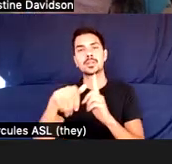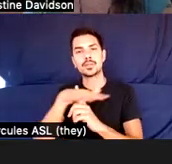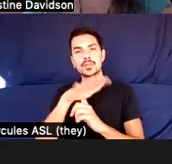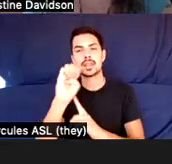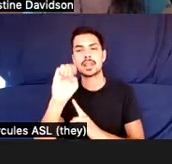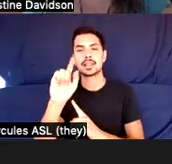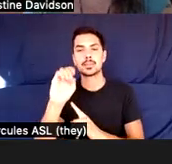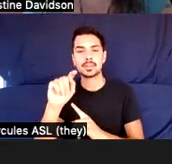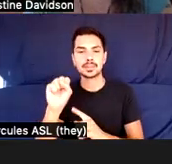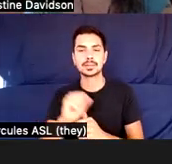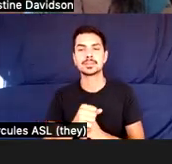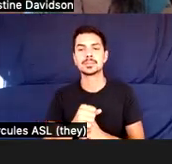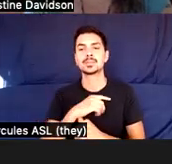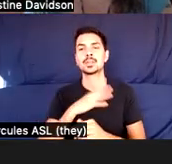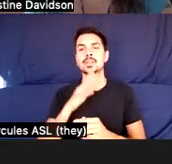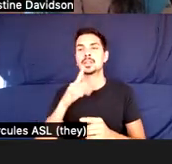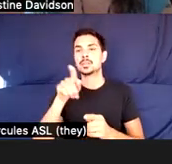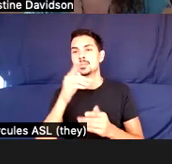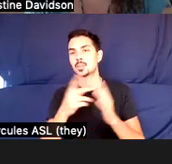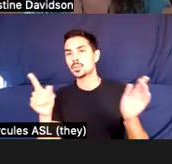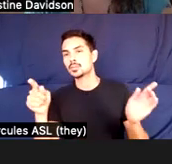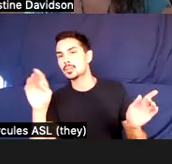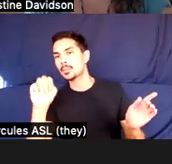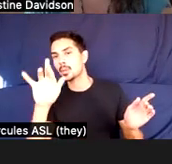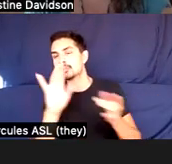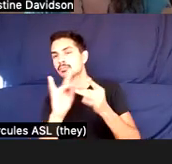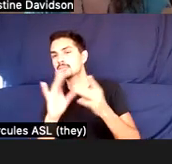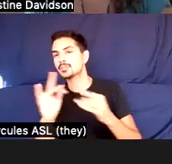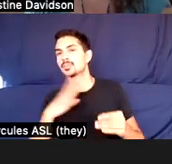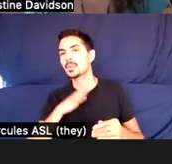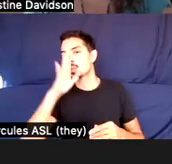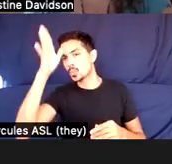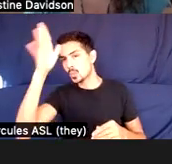God. Yes, definitely very helpful.